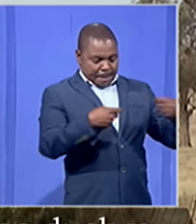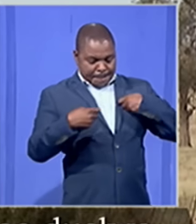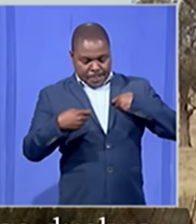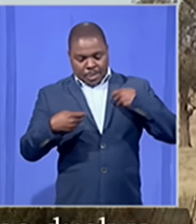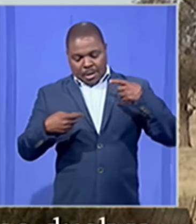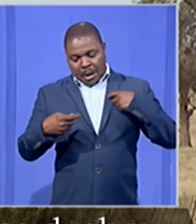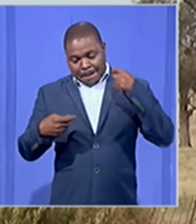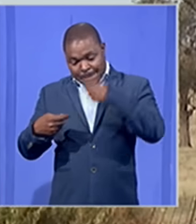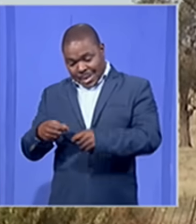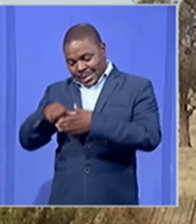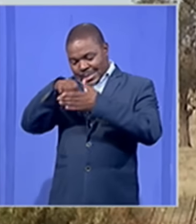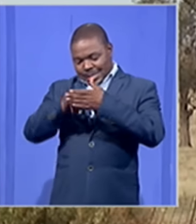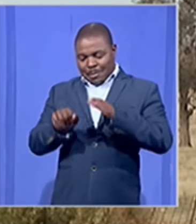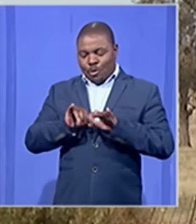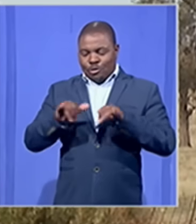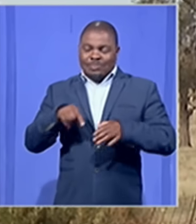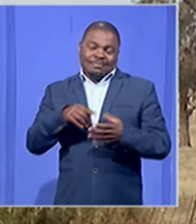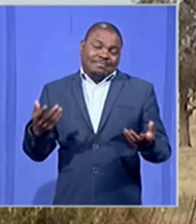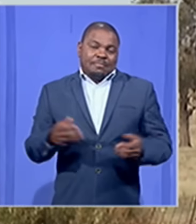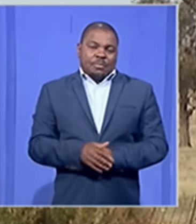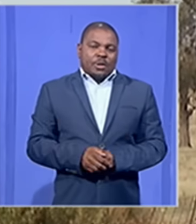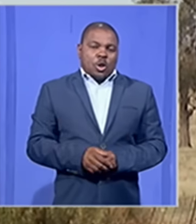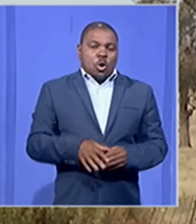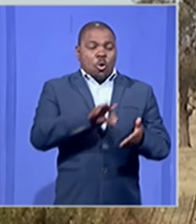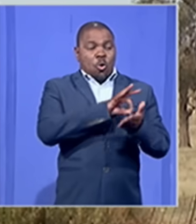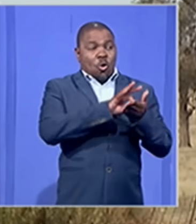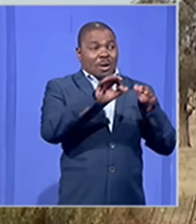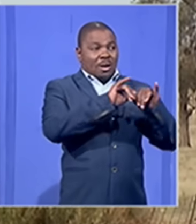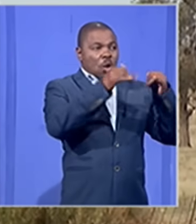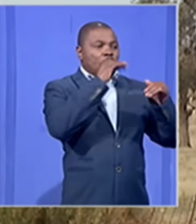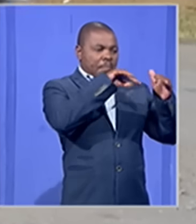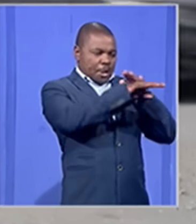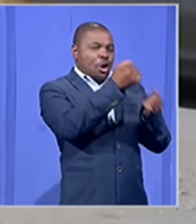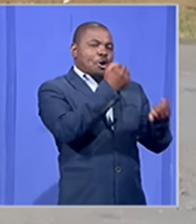the subcontractors. Rakontraka a re o gogetse Sunroll kwa